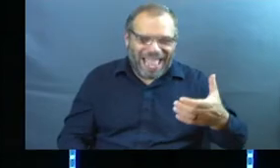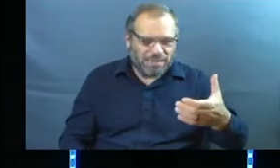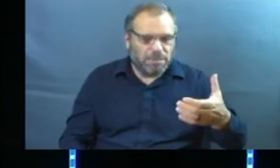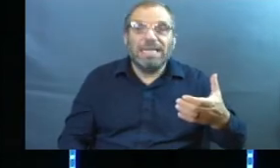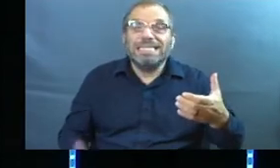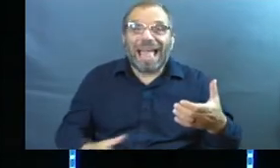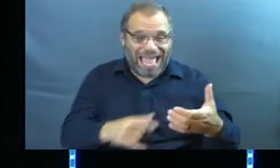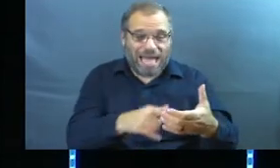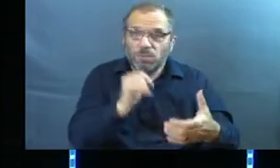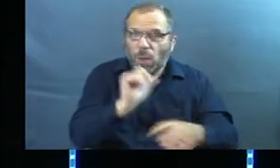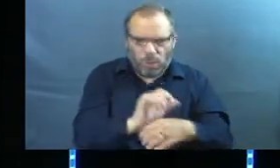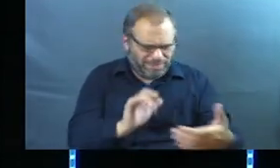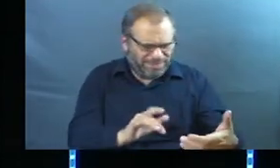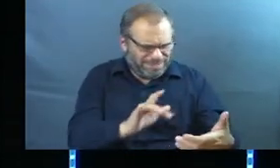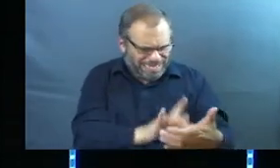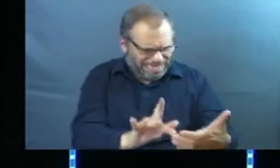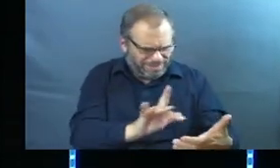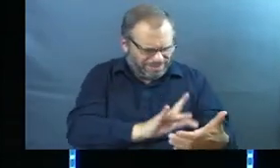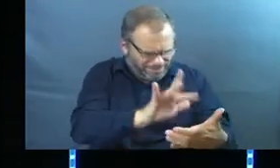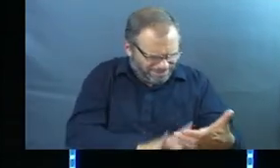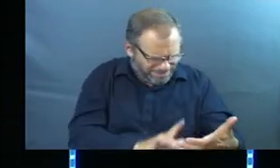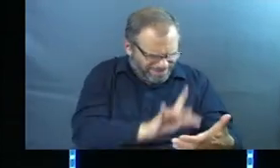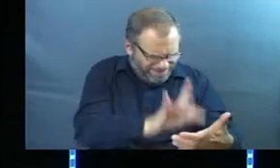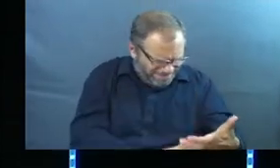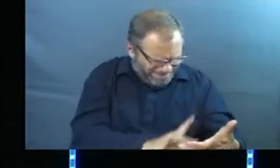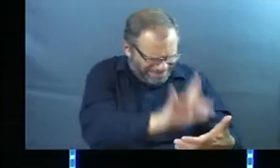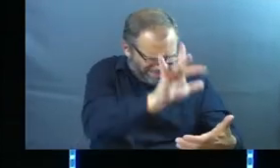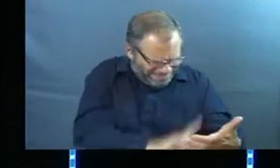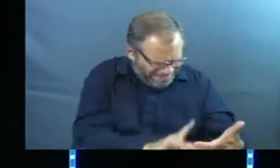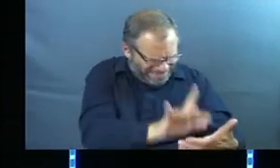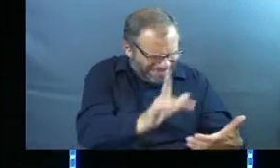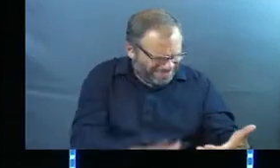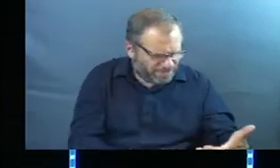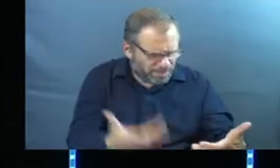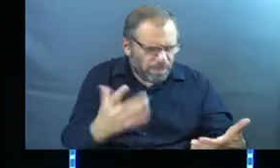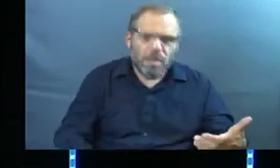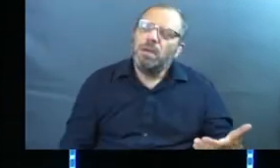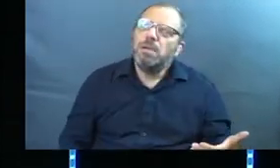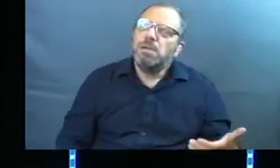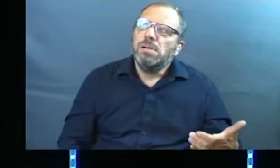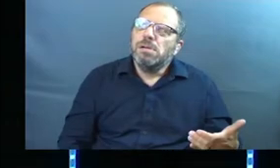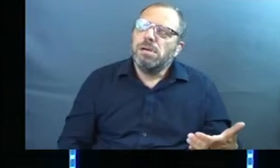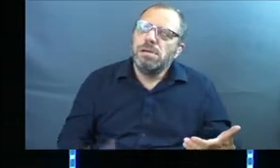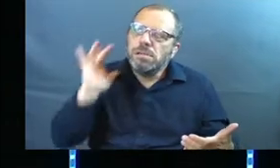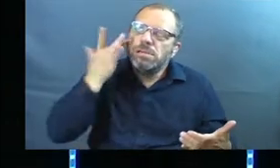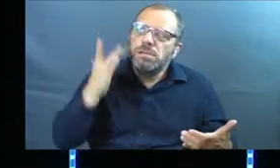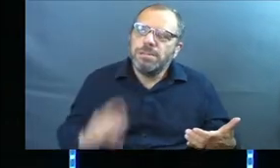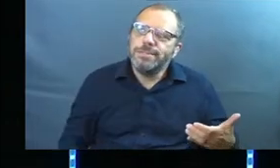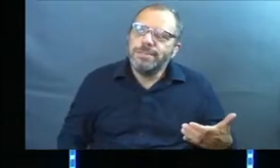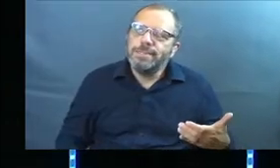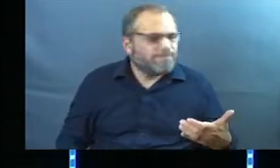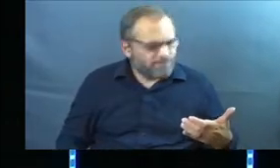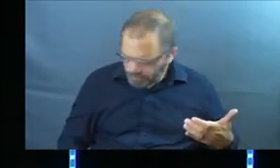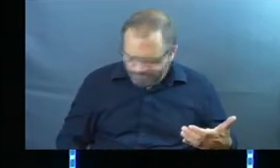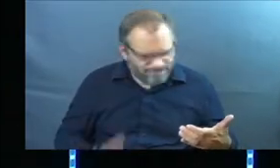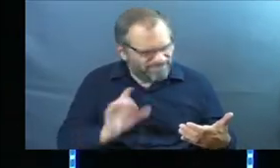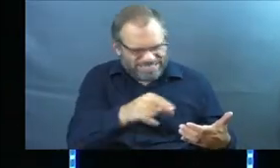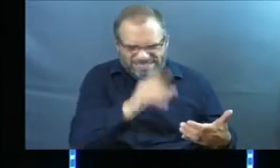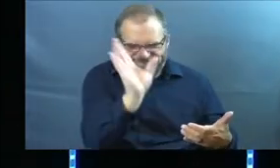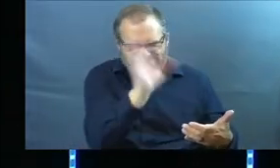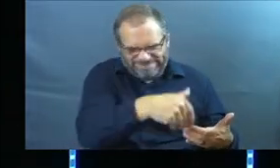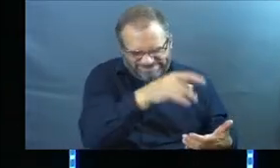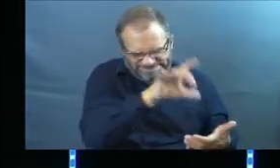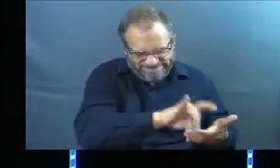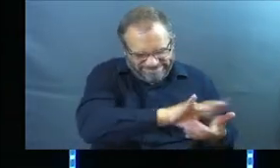issues. This time, the screen wasn't working when I tried to slide it and move things. Just issue after issue after. I was like, hey, something is going on. So I made the choice. I like, I'm not going to go to this